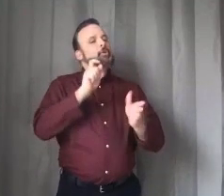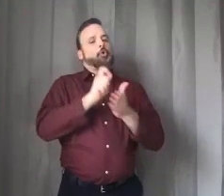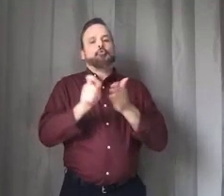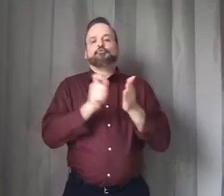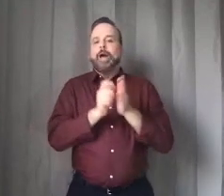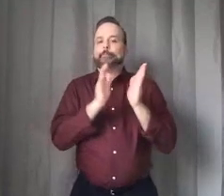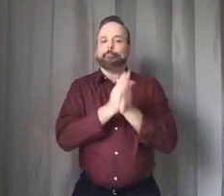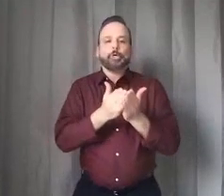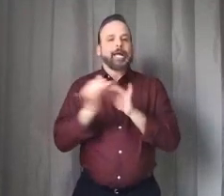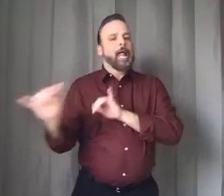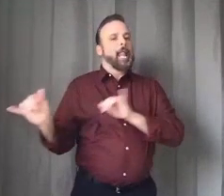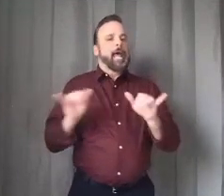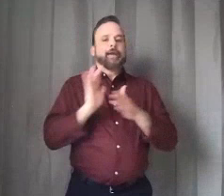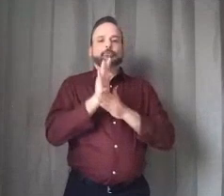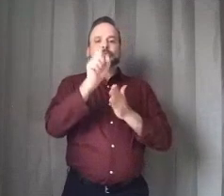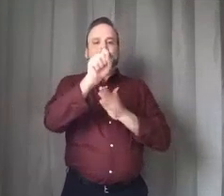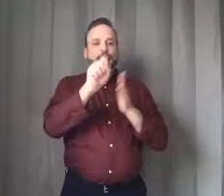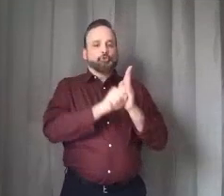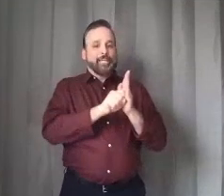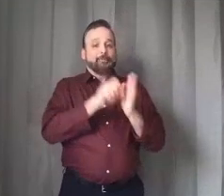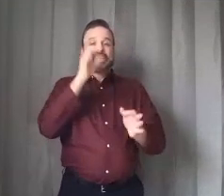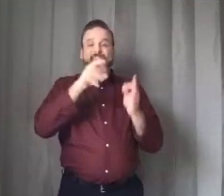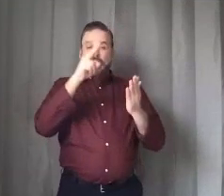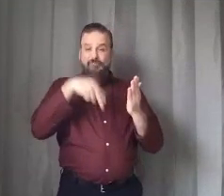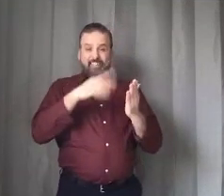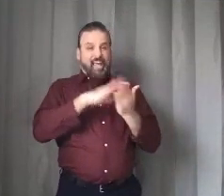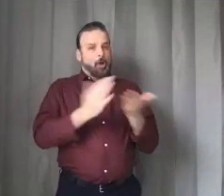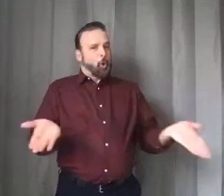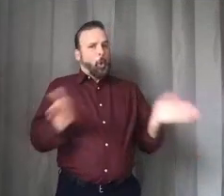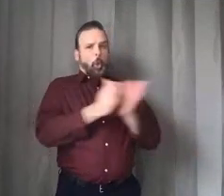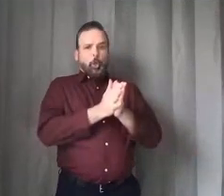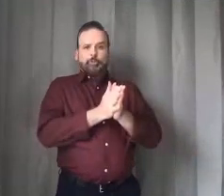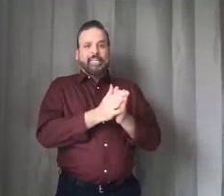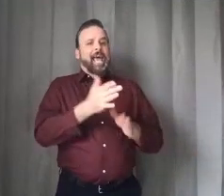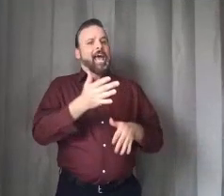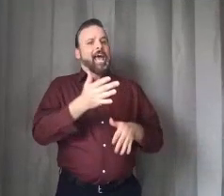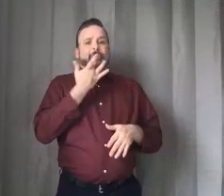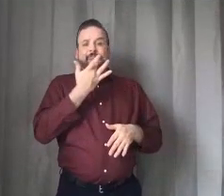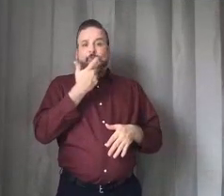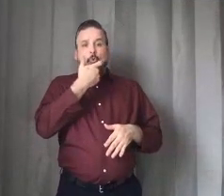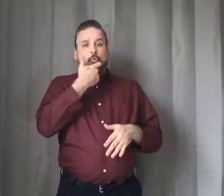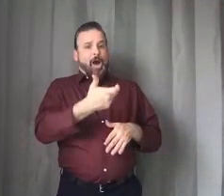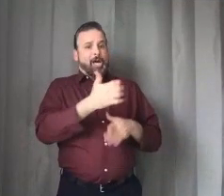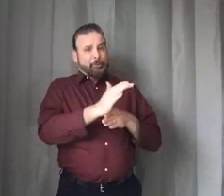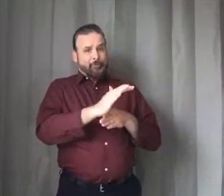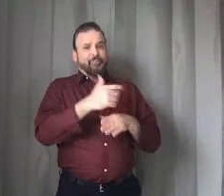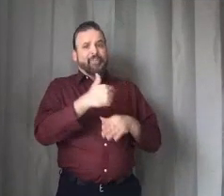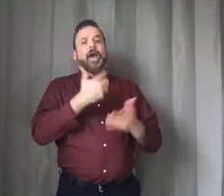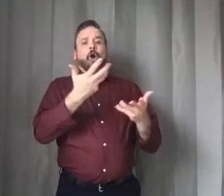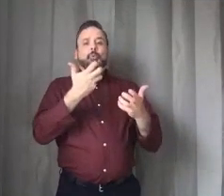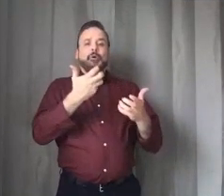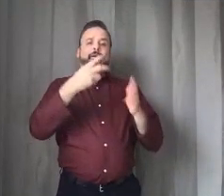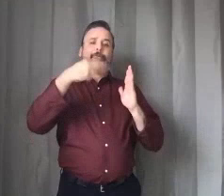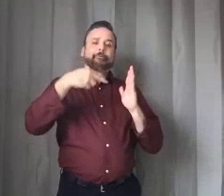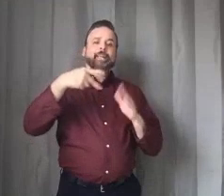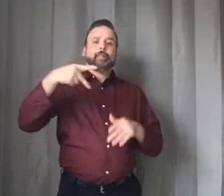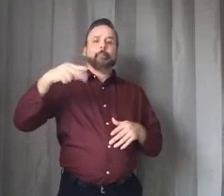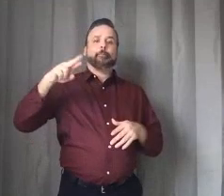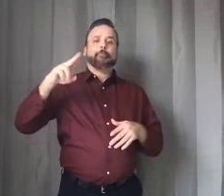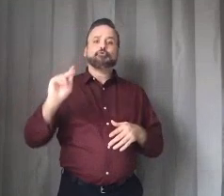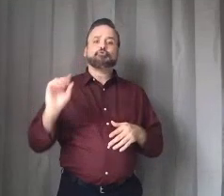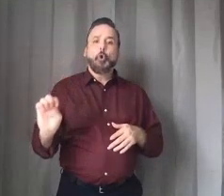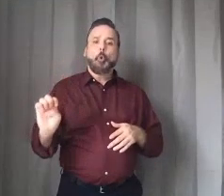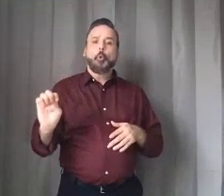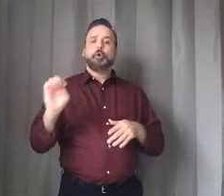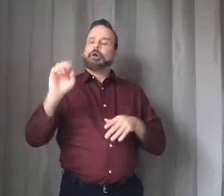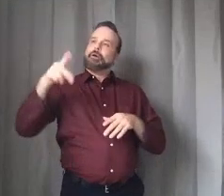start reading a novel that feels like a screenplay, I usually close it and I'm like, I'd rather just watch the movie then, because I want to read it for the prose. I want to read it for the things you can